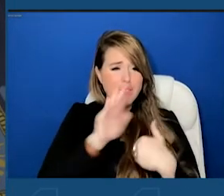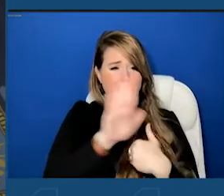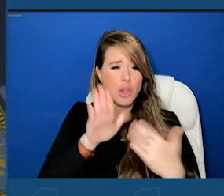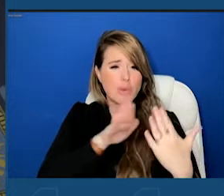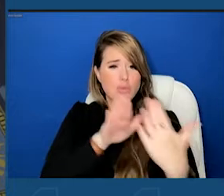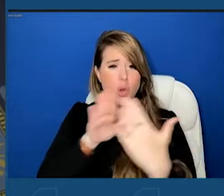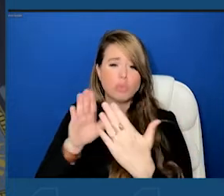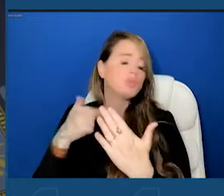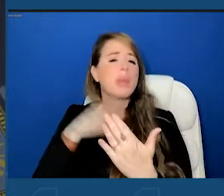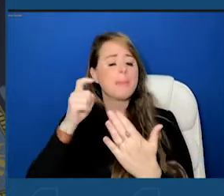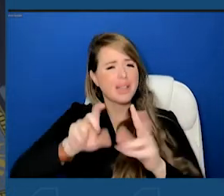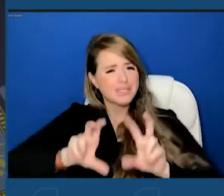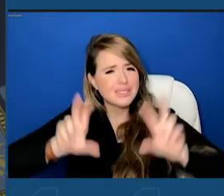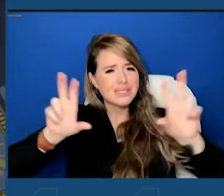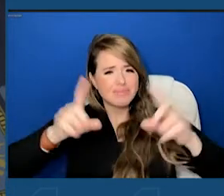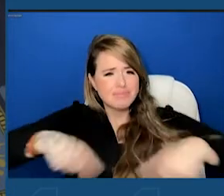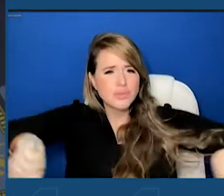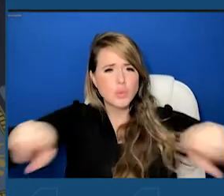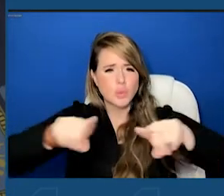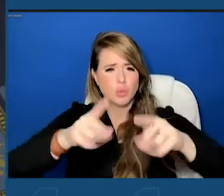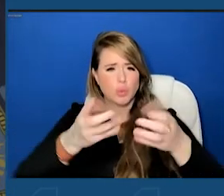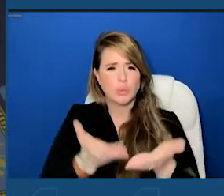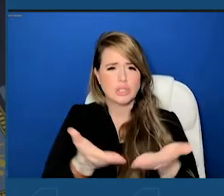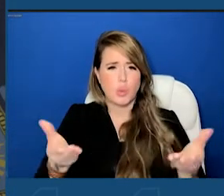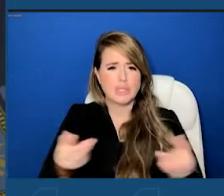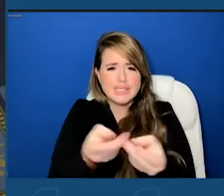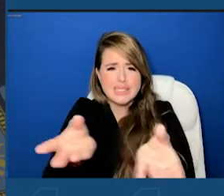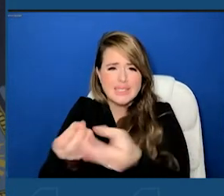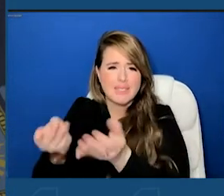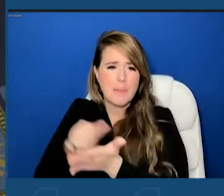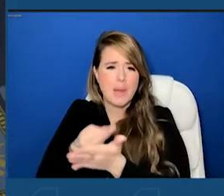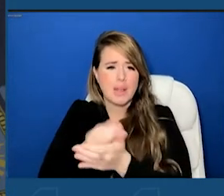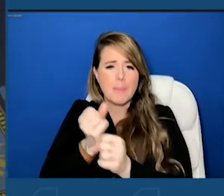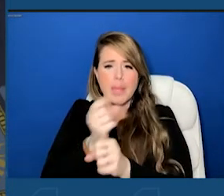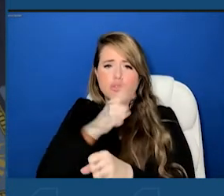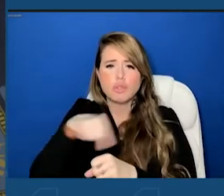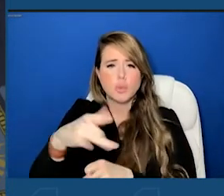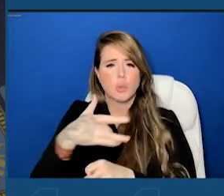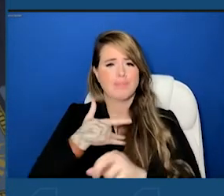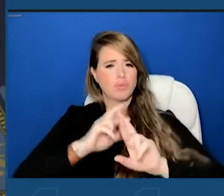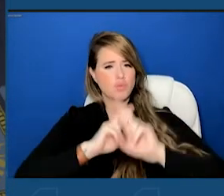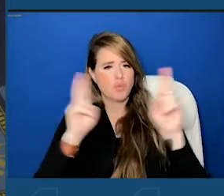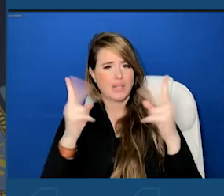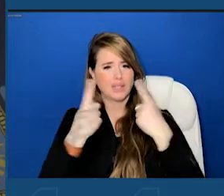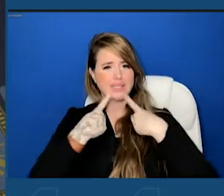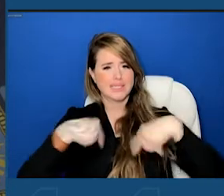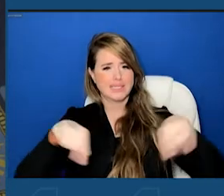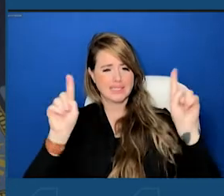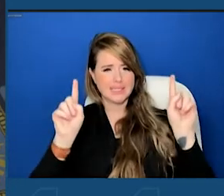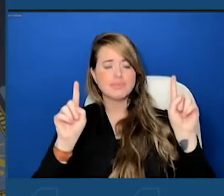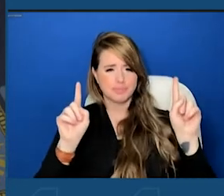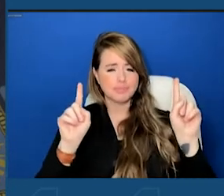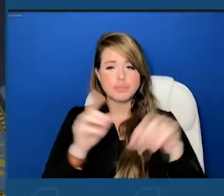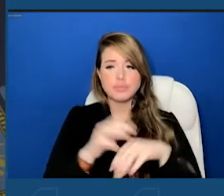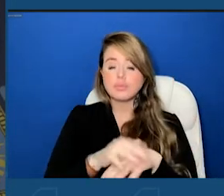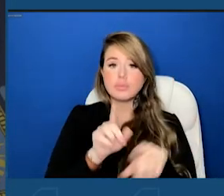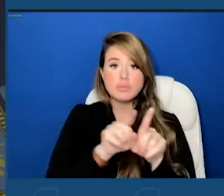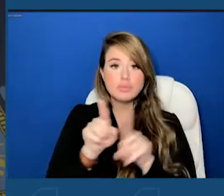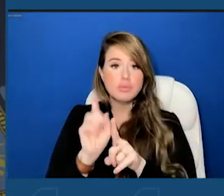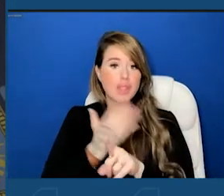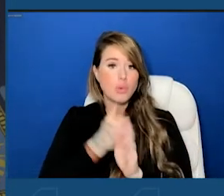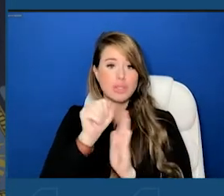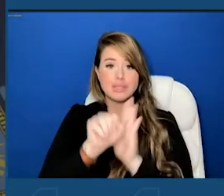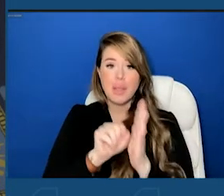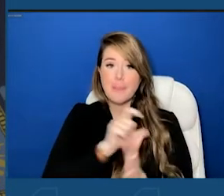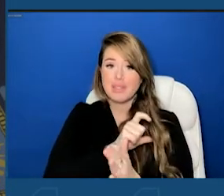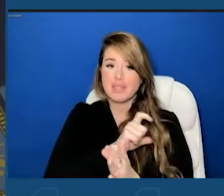the resources, the money you need to be able to make sure that you are successful. Also, I'm redeploying our state police like never before. I